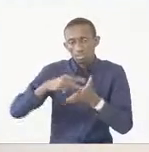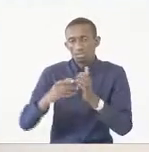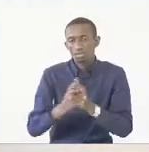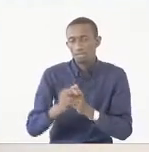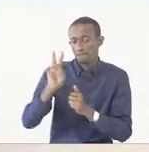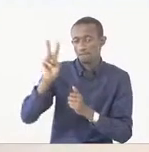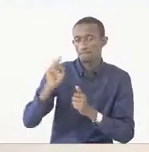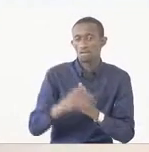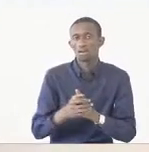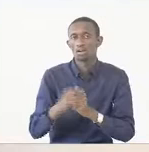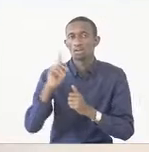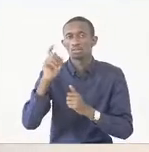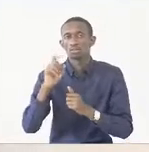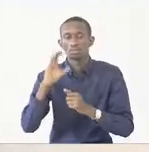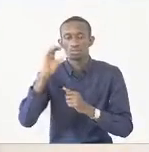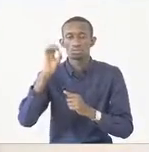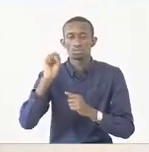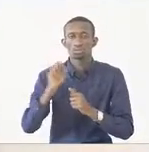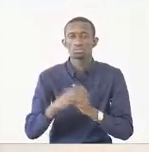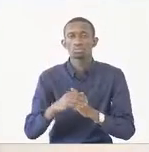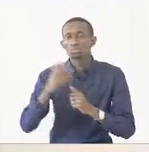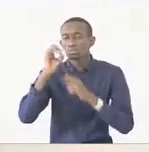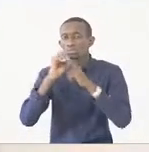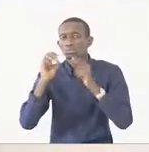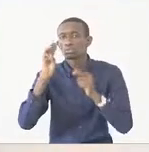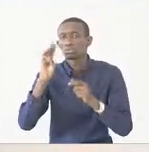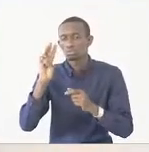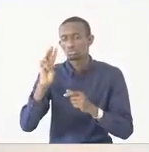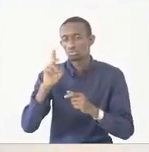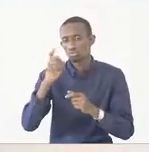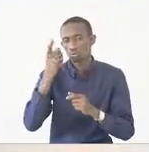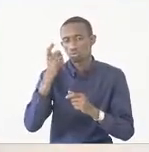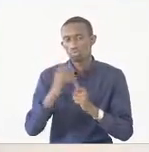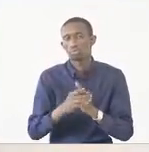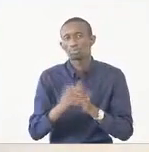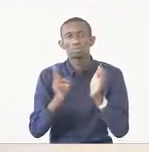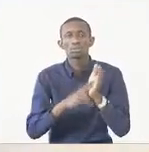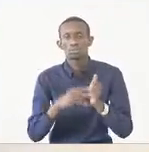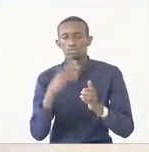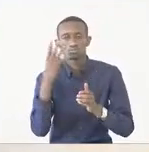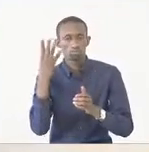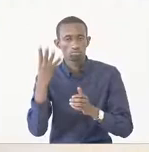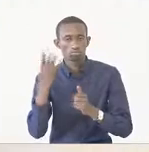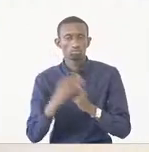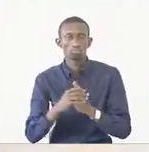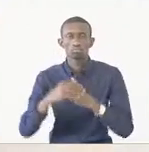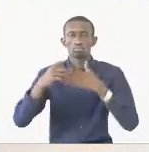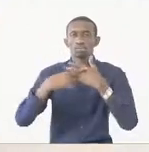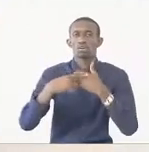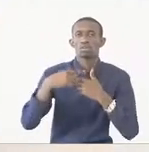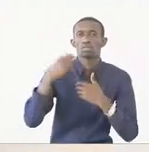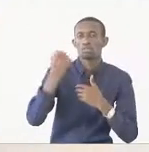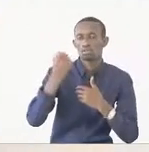V white cosine theta white equals to 4 minus 2 square root